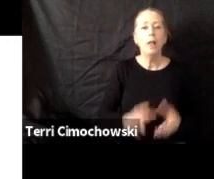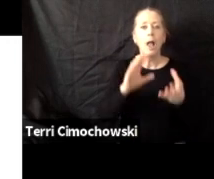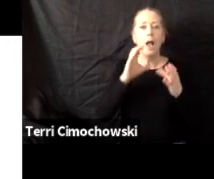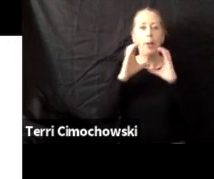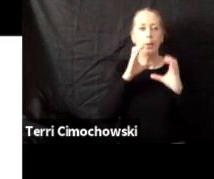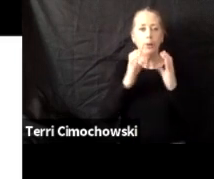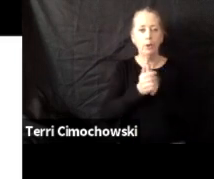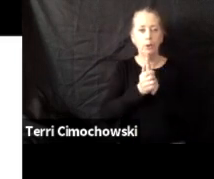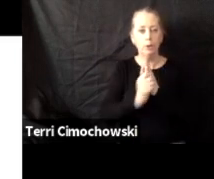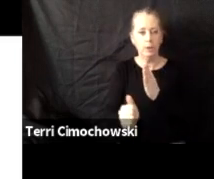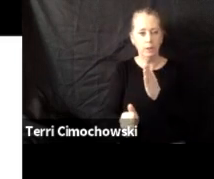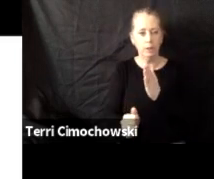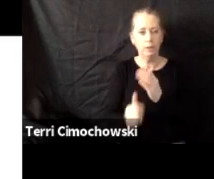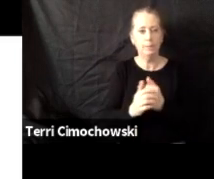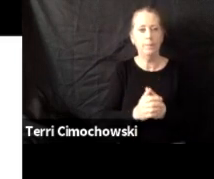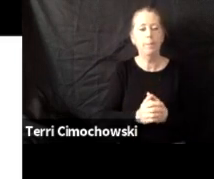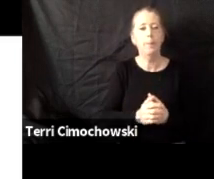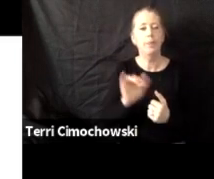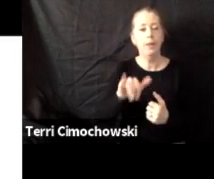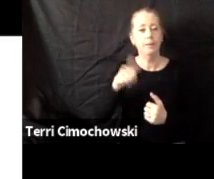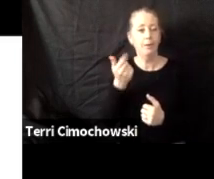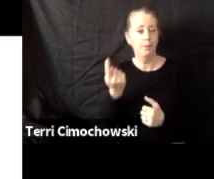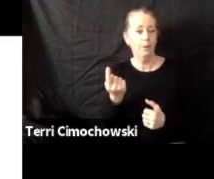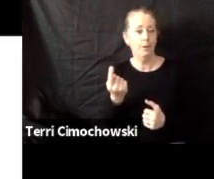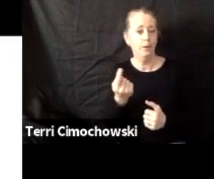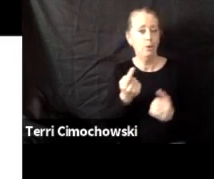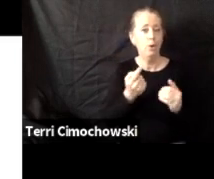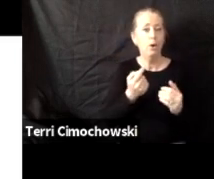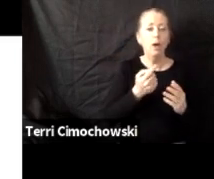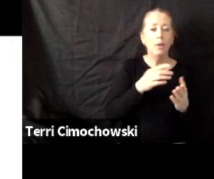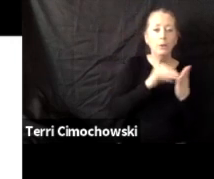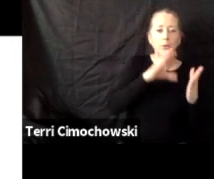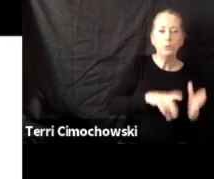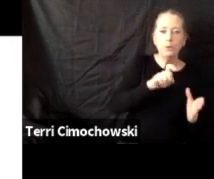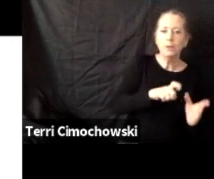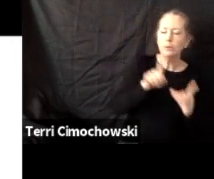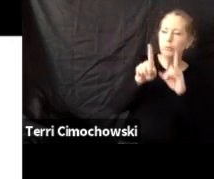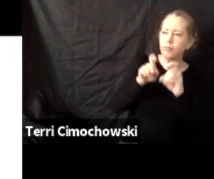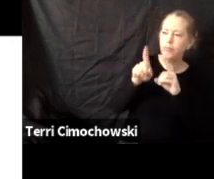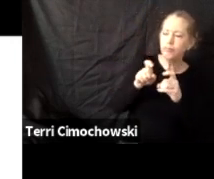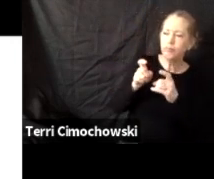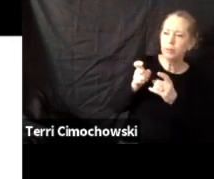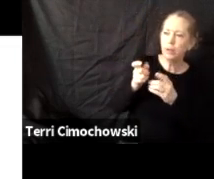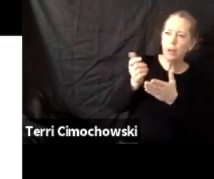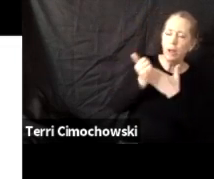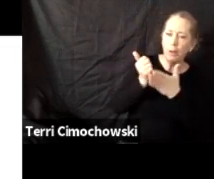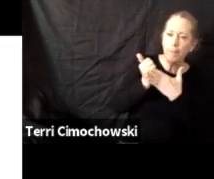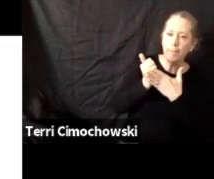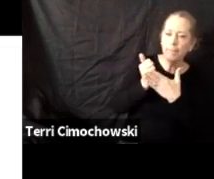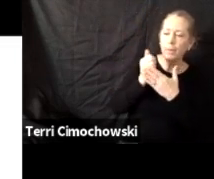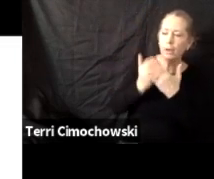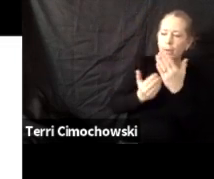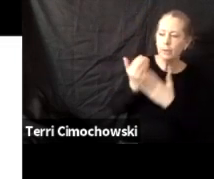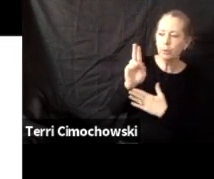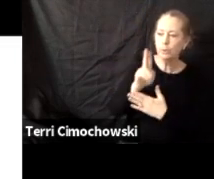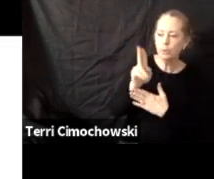Communication skills is another one. So seeking out when you have a question, that sort of thing, being comfortable with using the